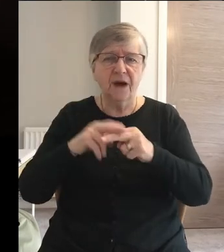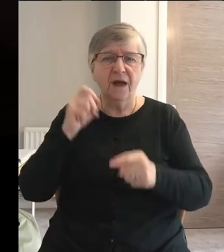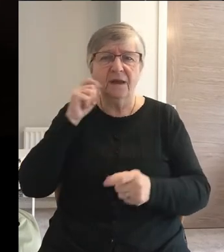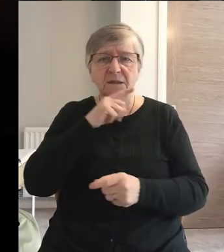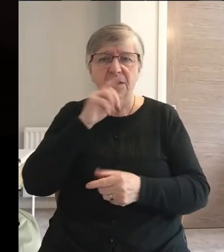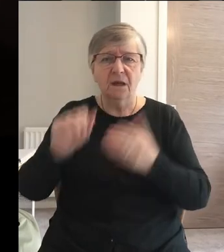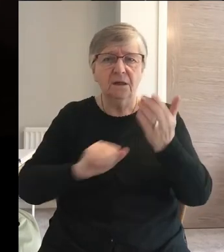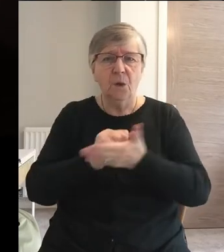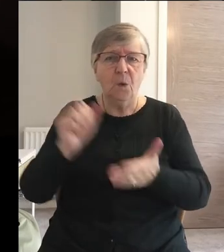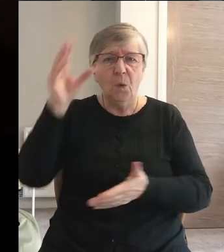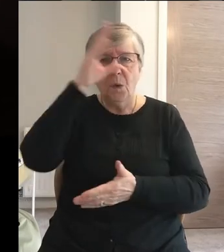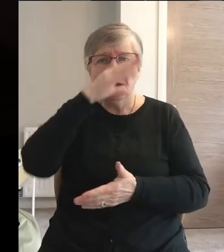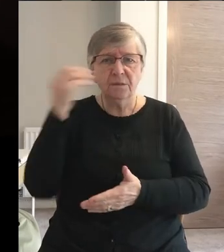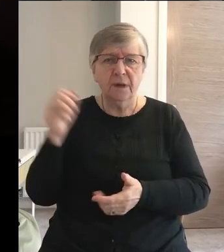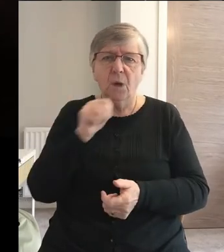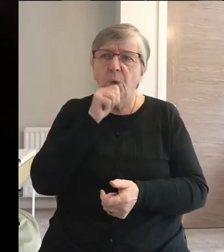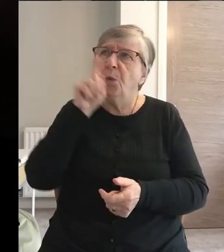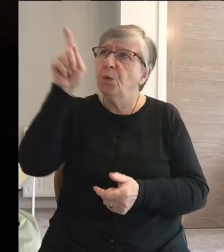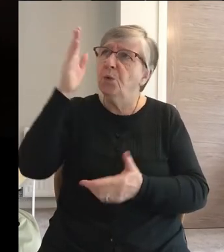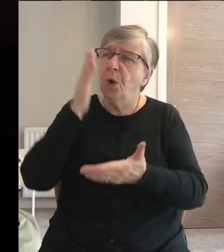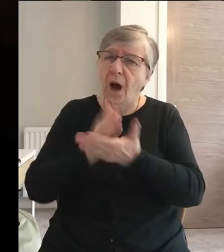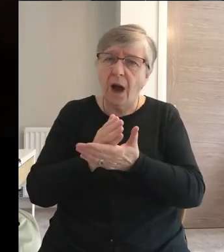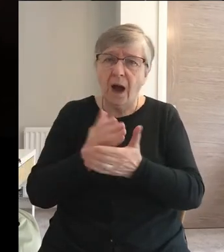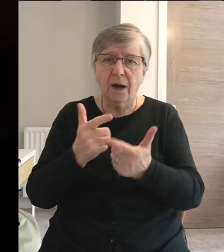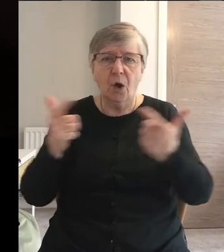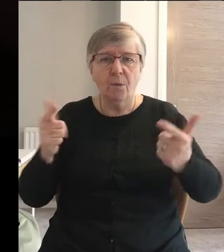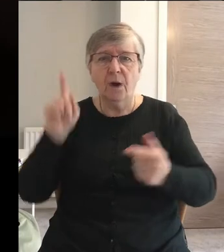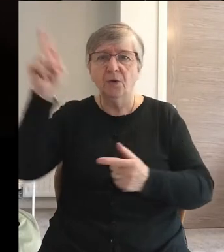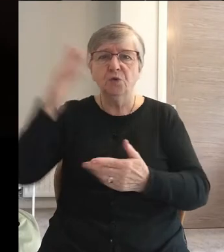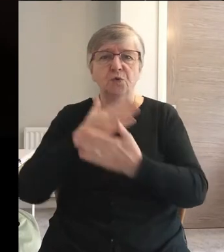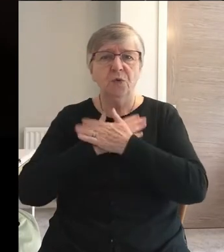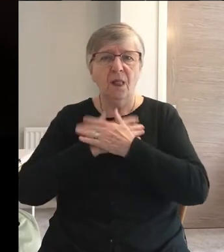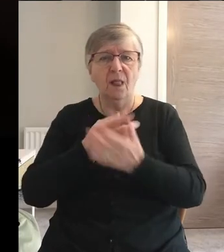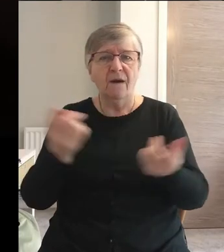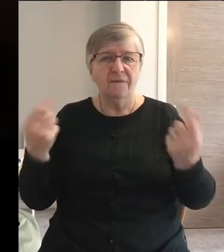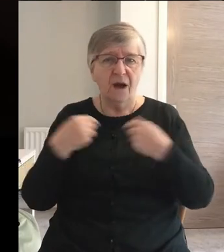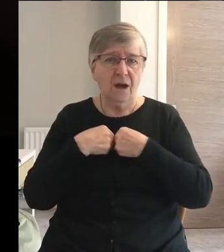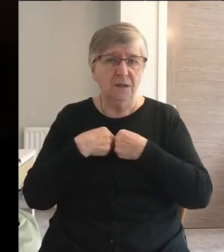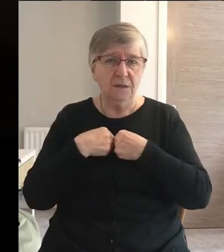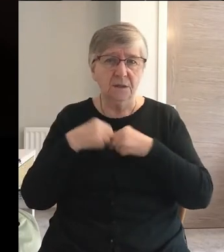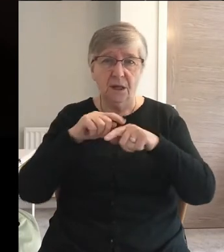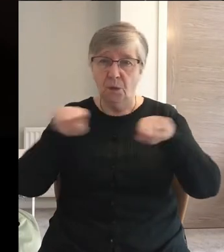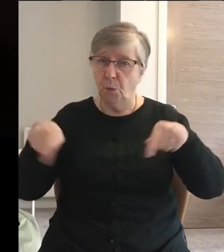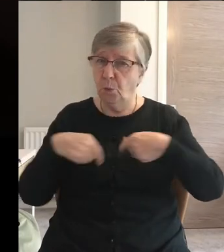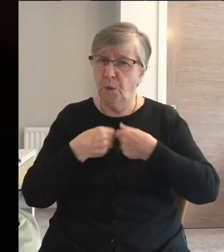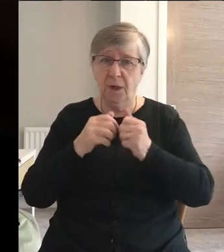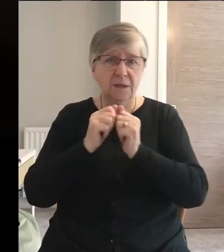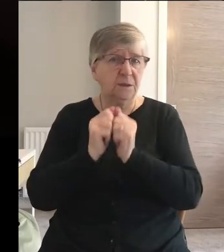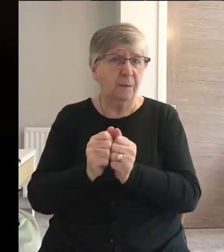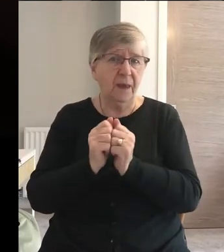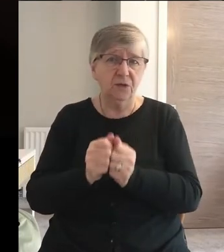with that sense of who you are, how much you love, and indeed how privileged we are.